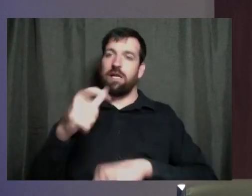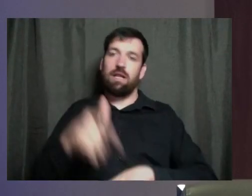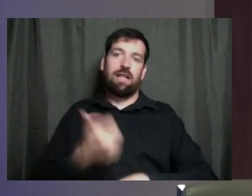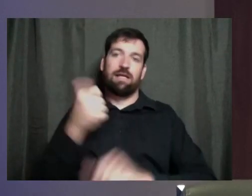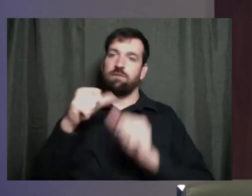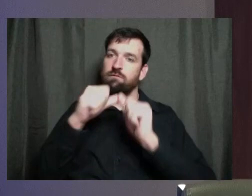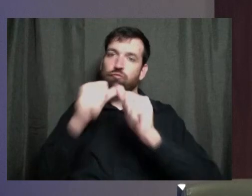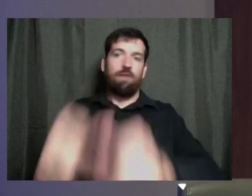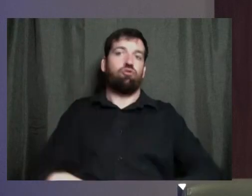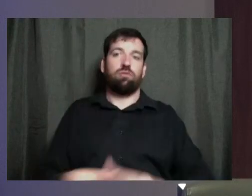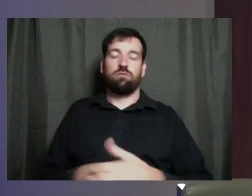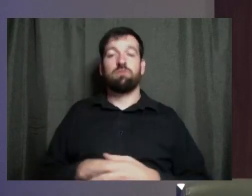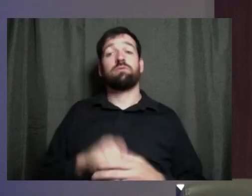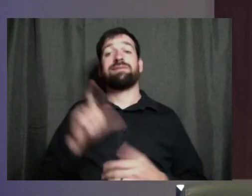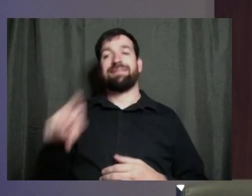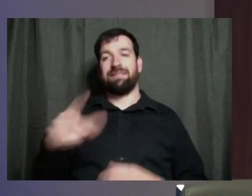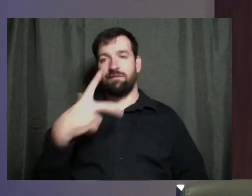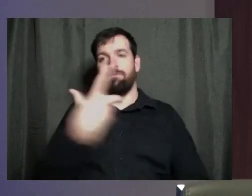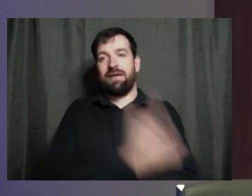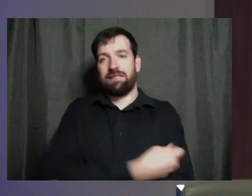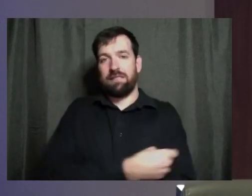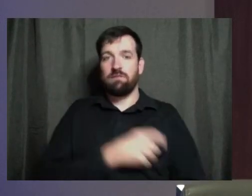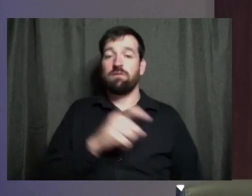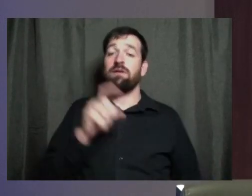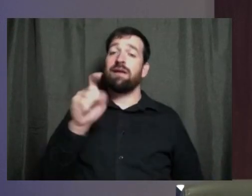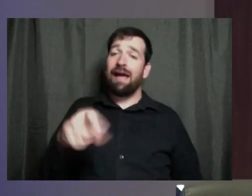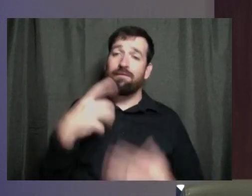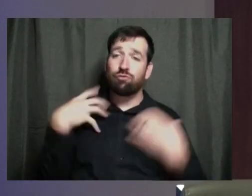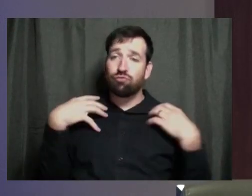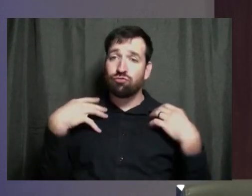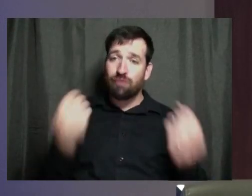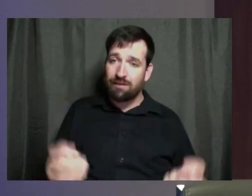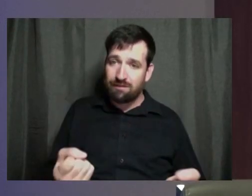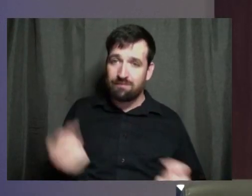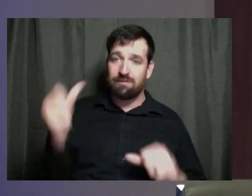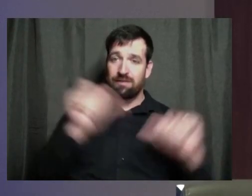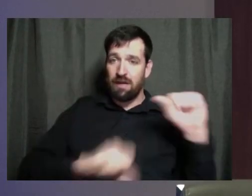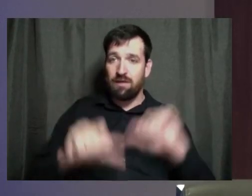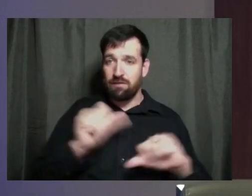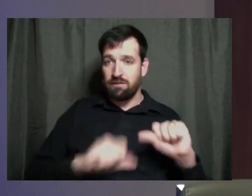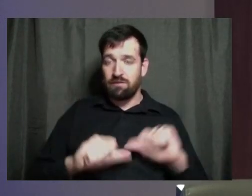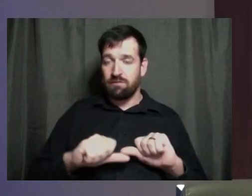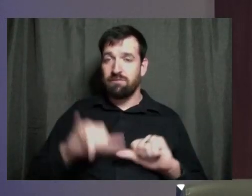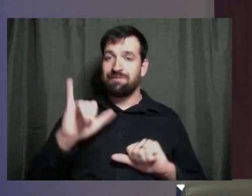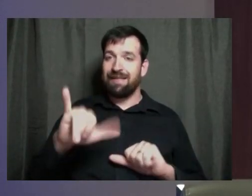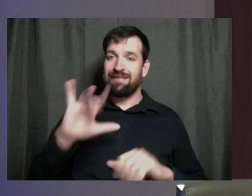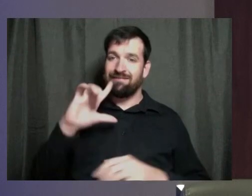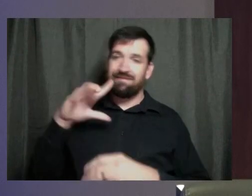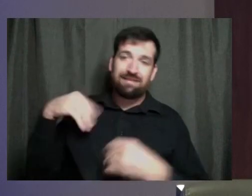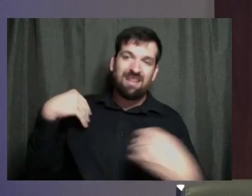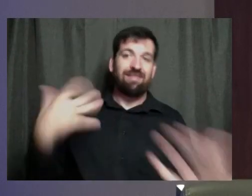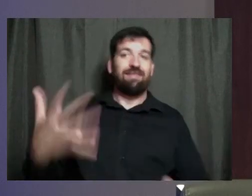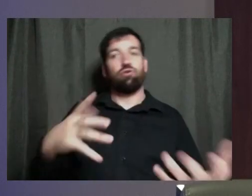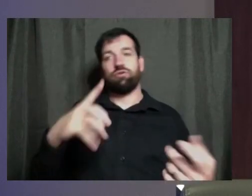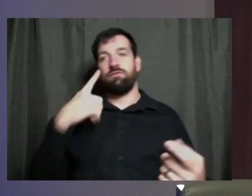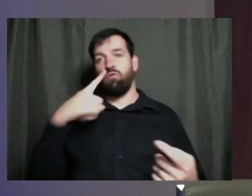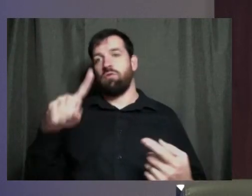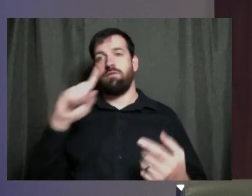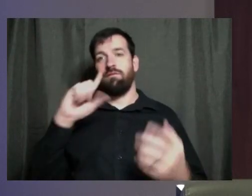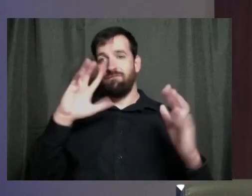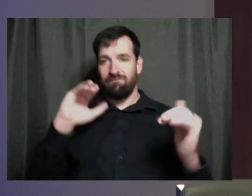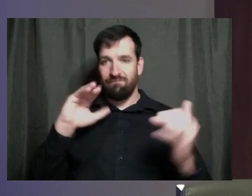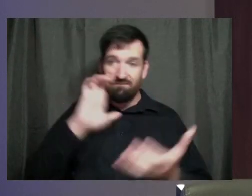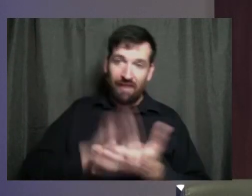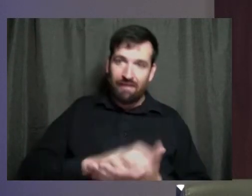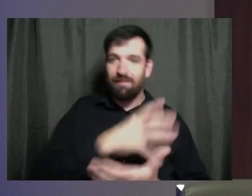in the long run. You have to trust the science, which is what delivers on your faith and hope. That's what's going to keep